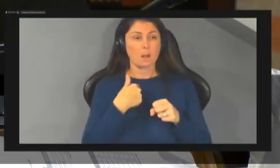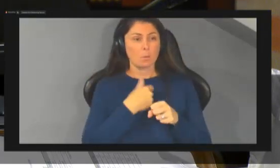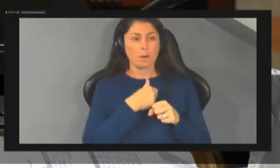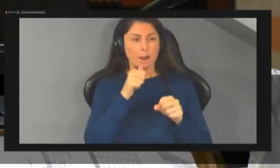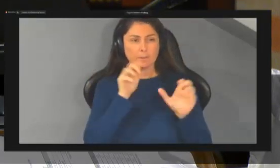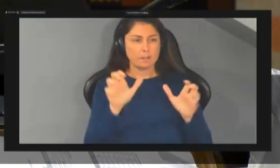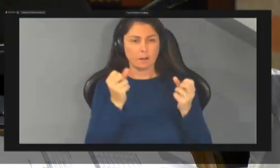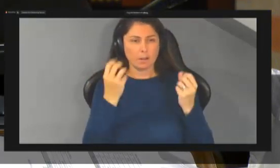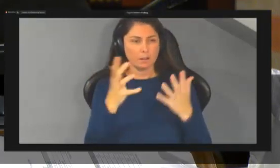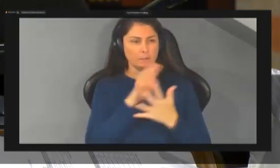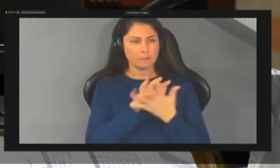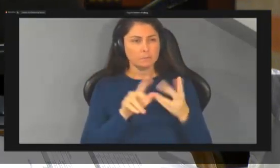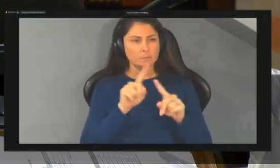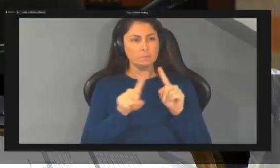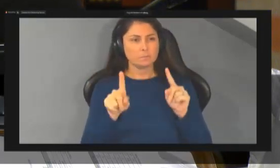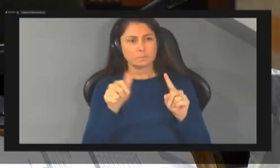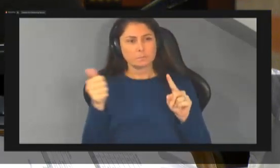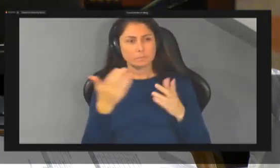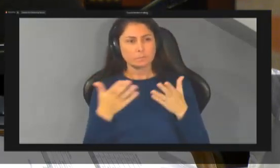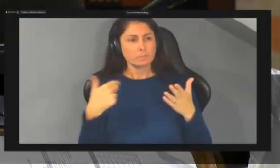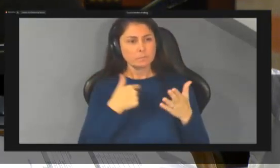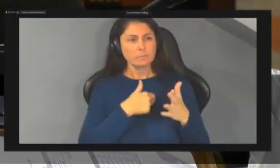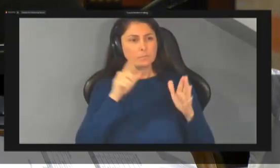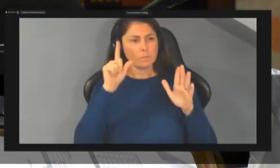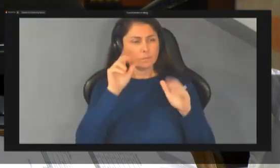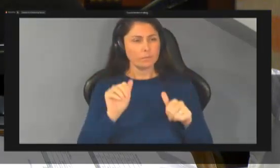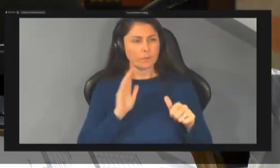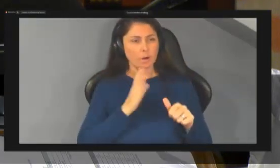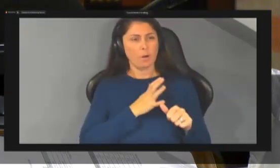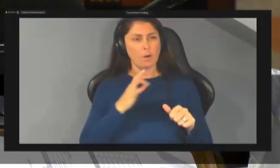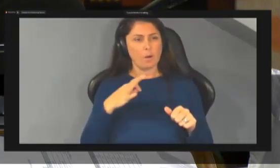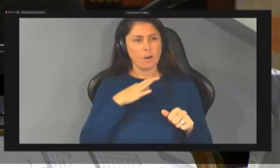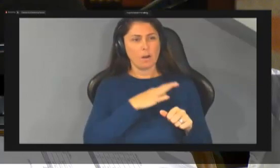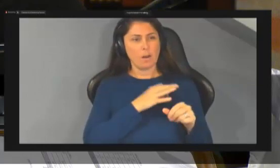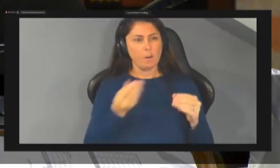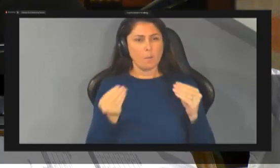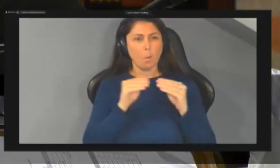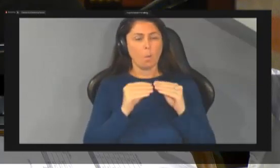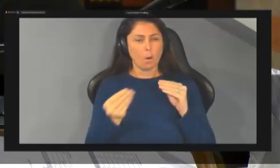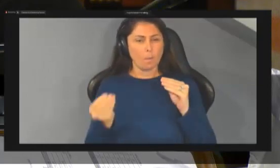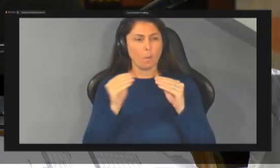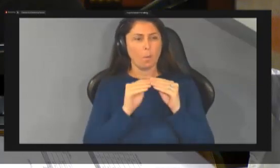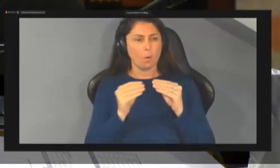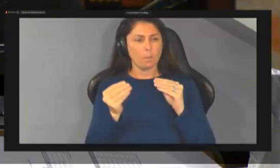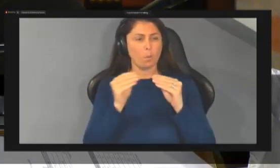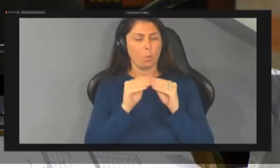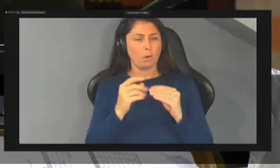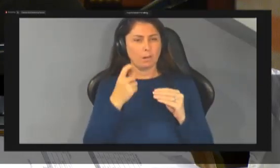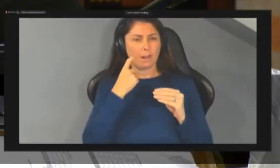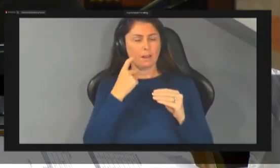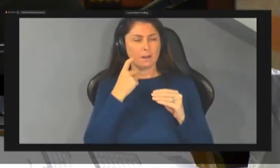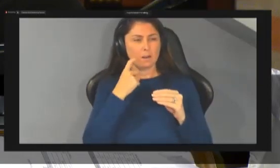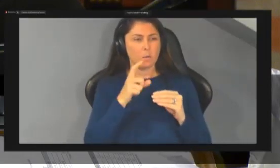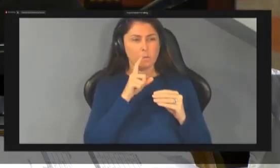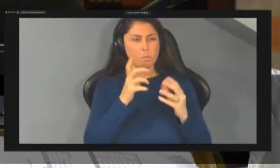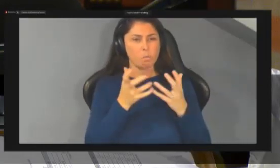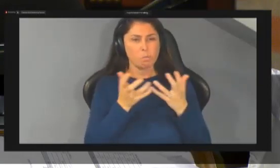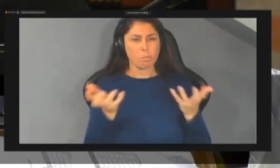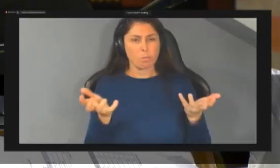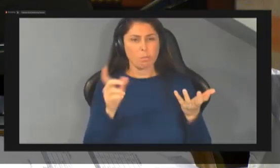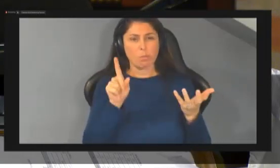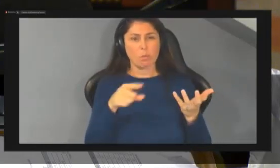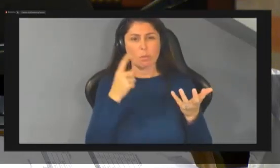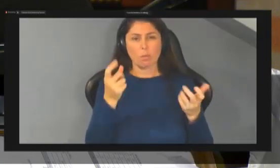But the other thing is we're expected to do, and our staff is expected to do more and more lately. And there's just it's just so much that, and only so